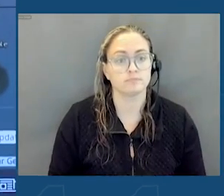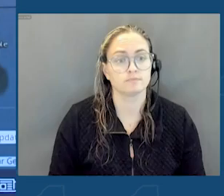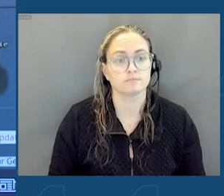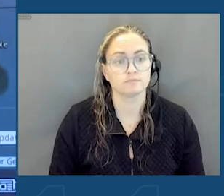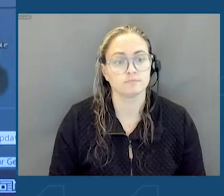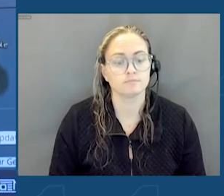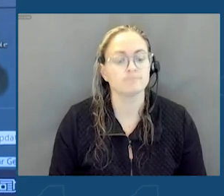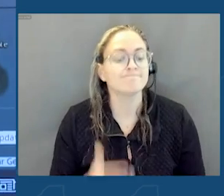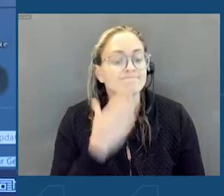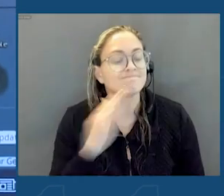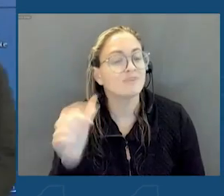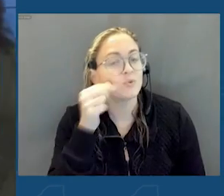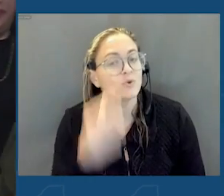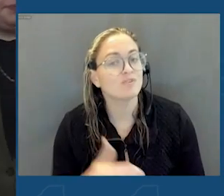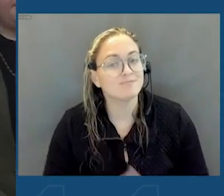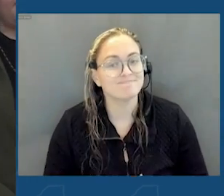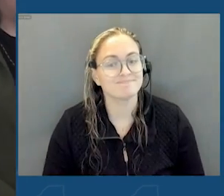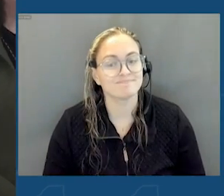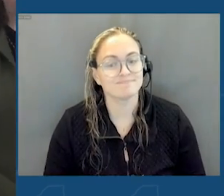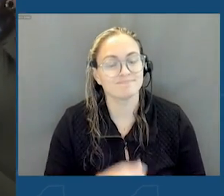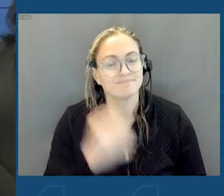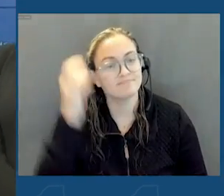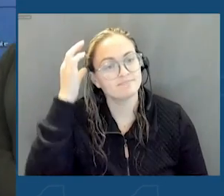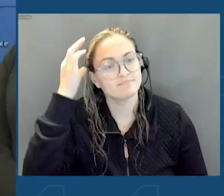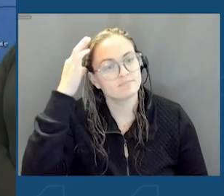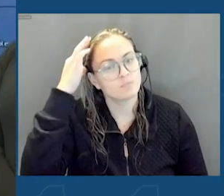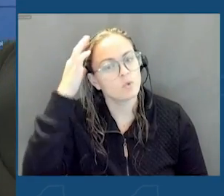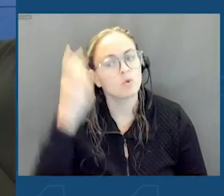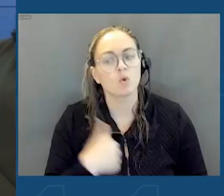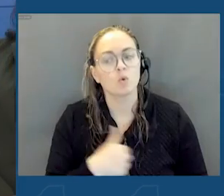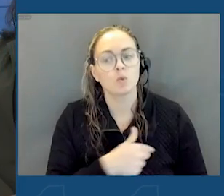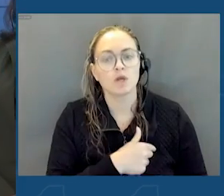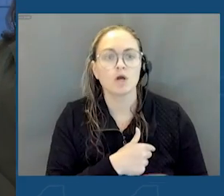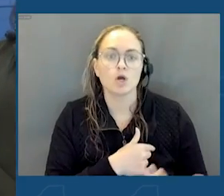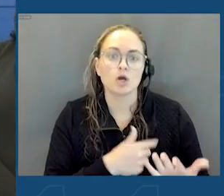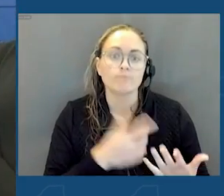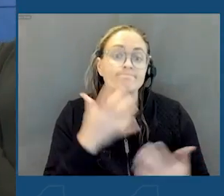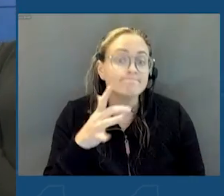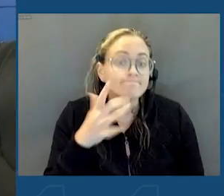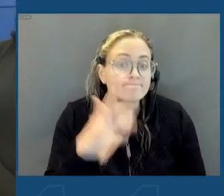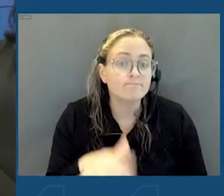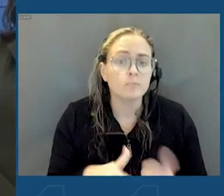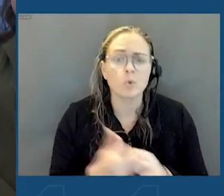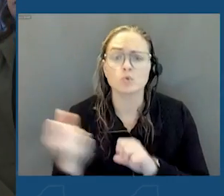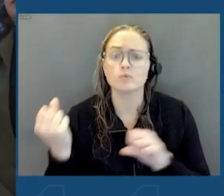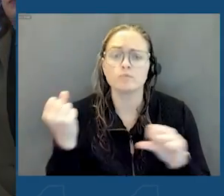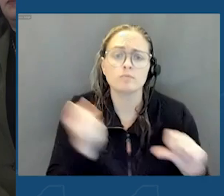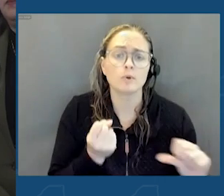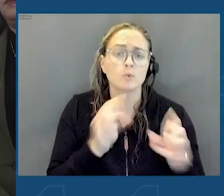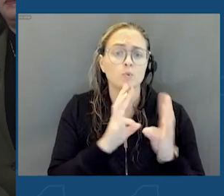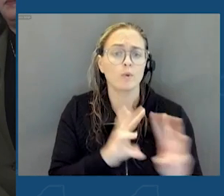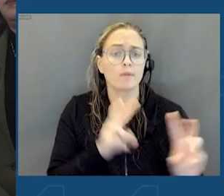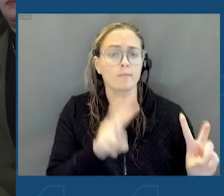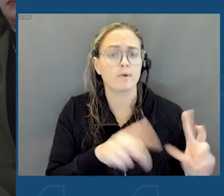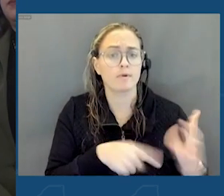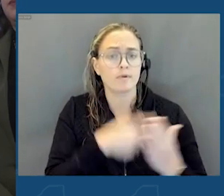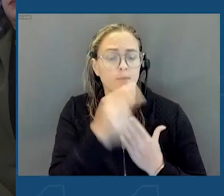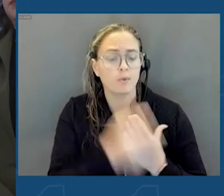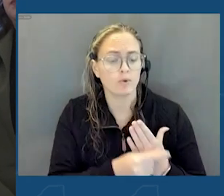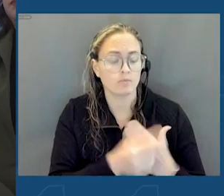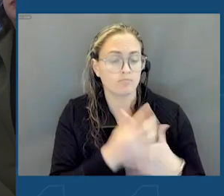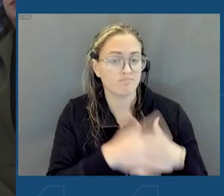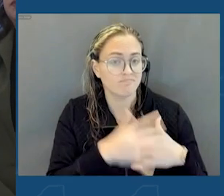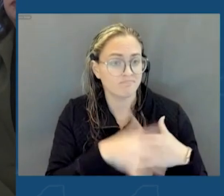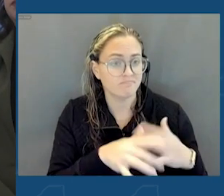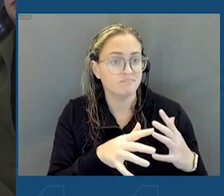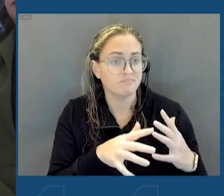Thank you, Governor. We are fortunate in New York to have one of the most robust weather monitoring programs in the country.